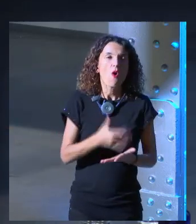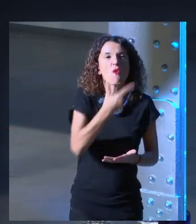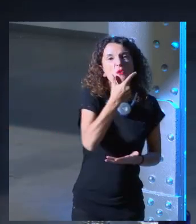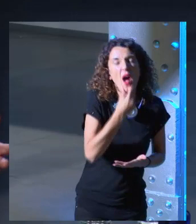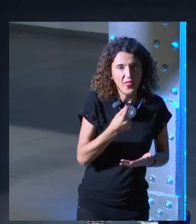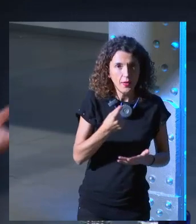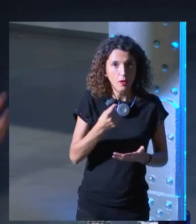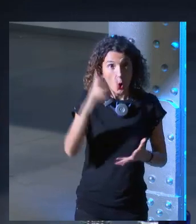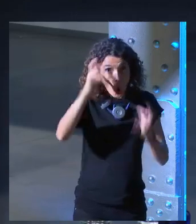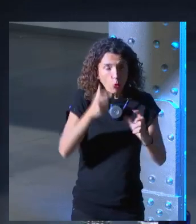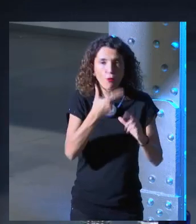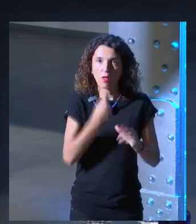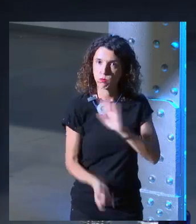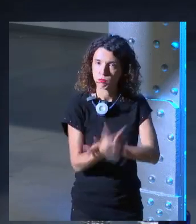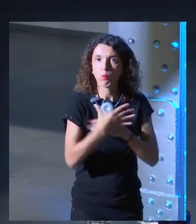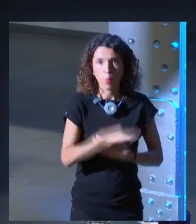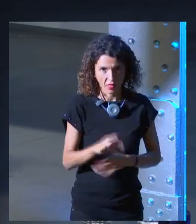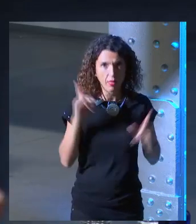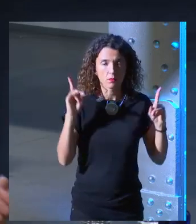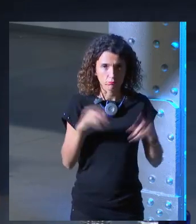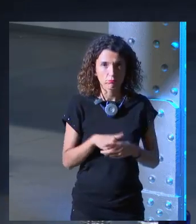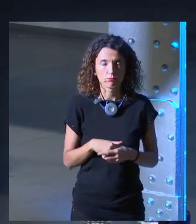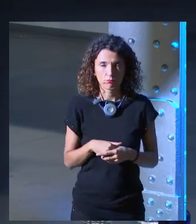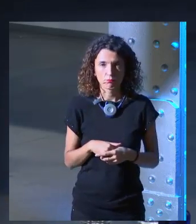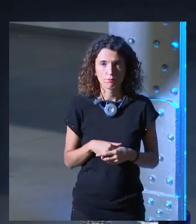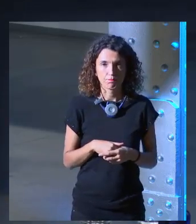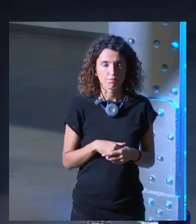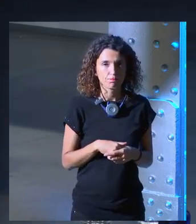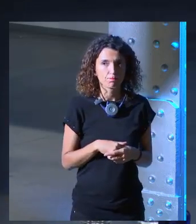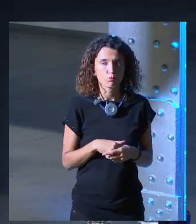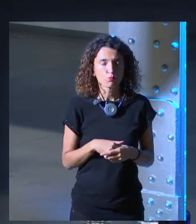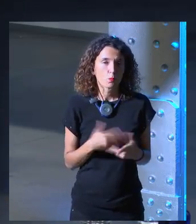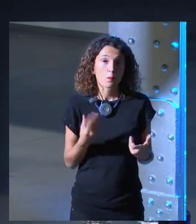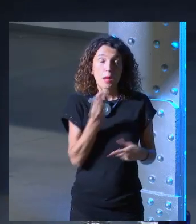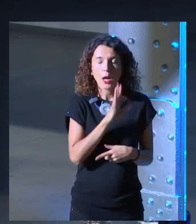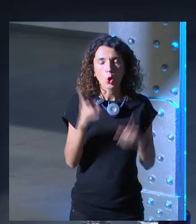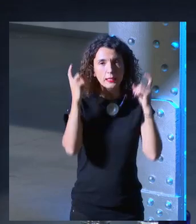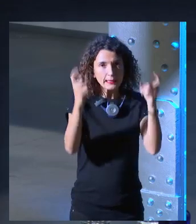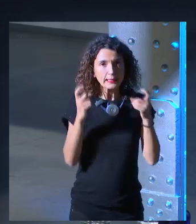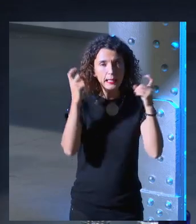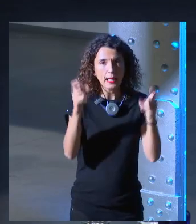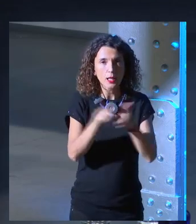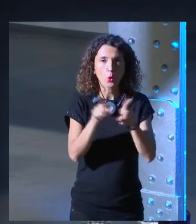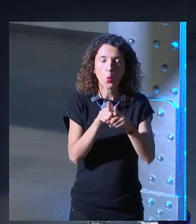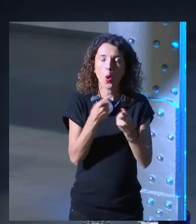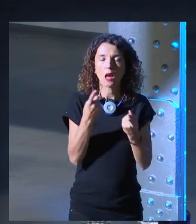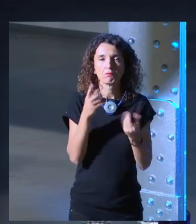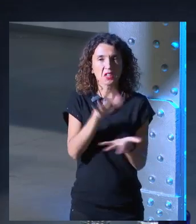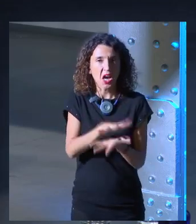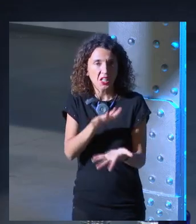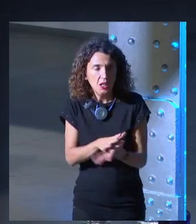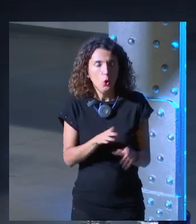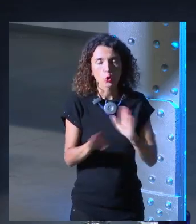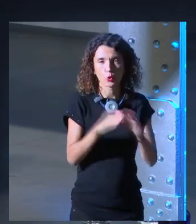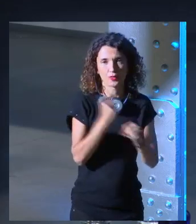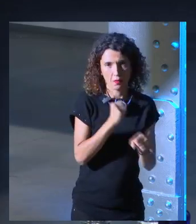Too easy. It's much better to try and keep your sanity and to go on working. Y de esas dos